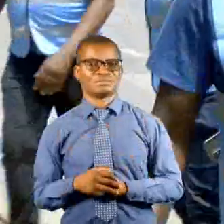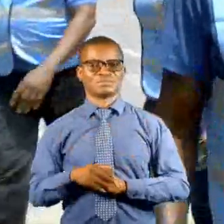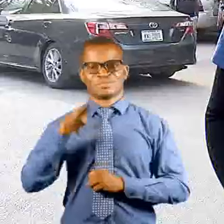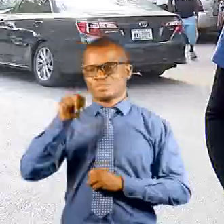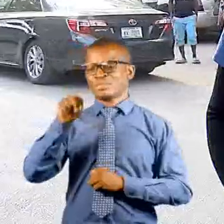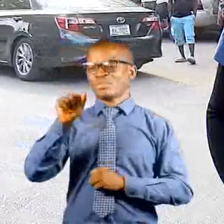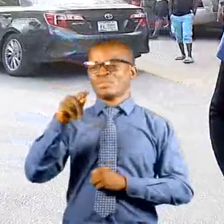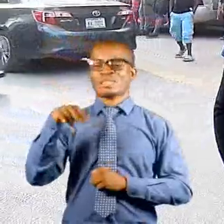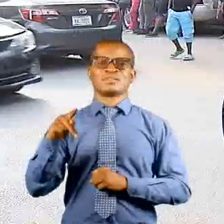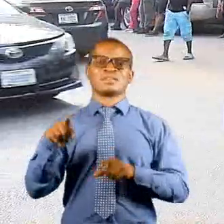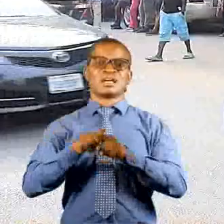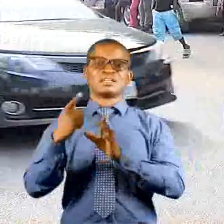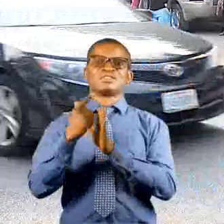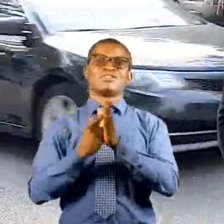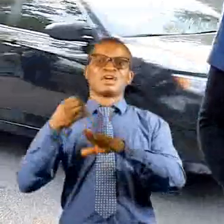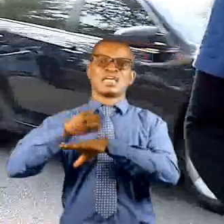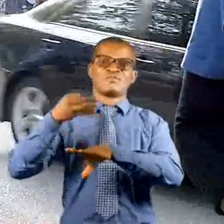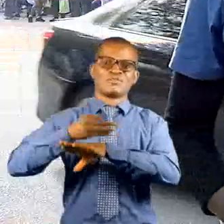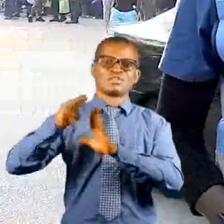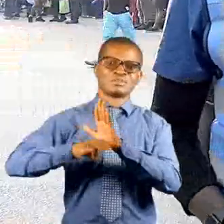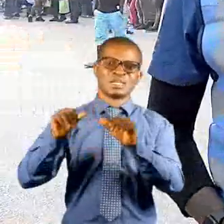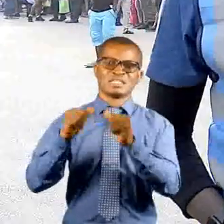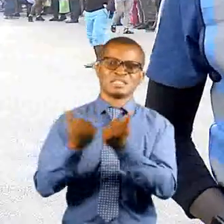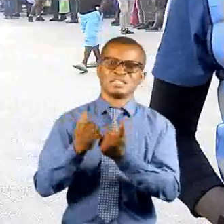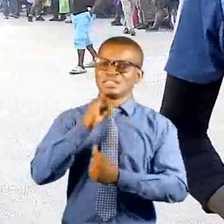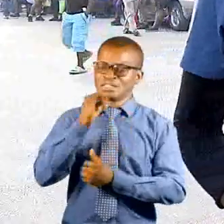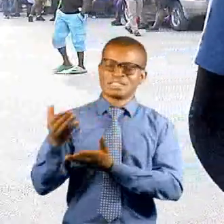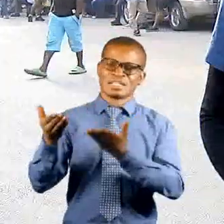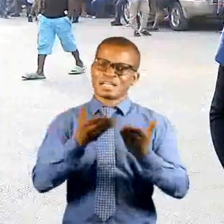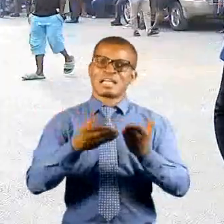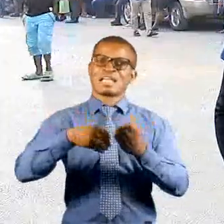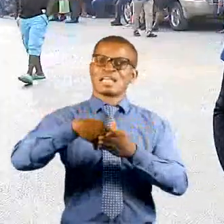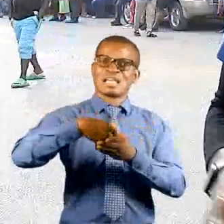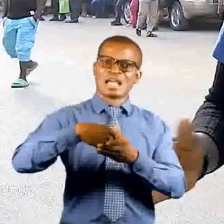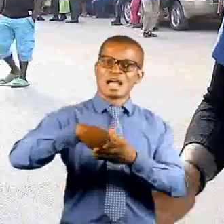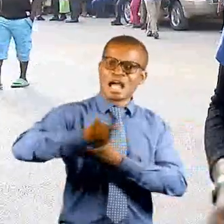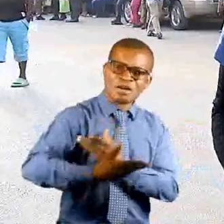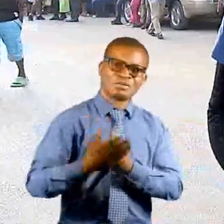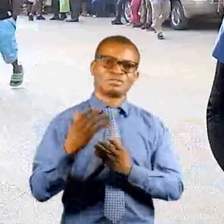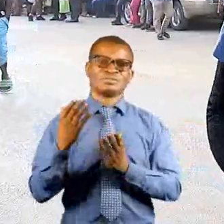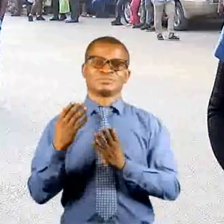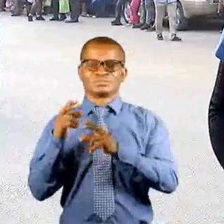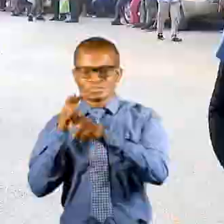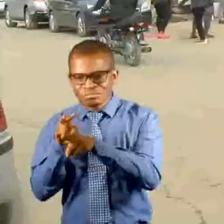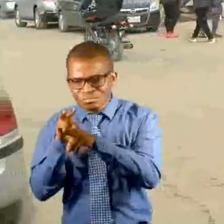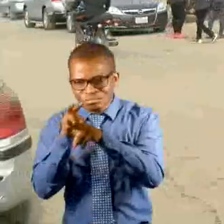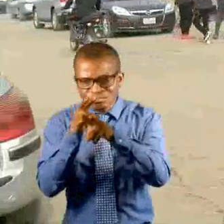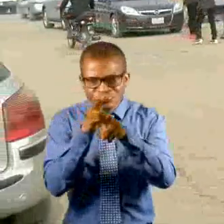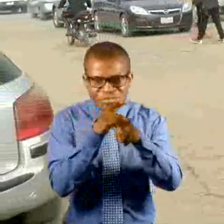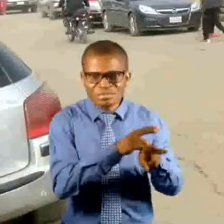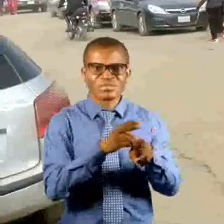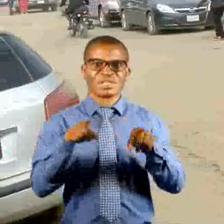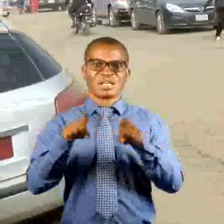exercise. NAPTIP as a law enforcement agency is actually carrying out an